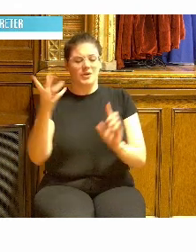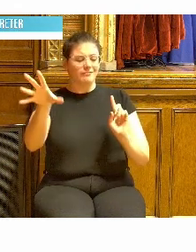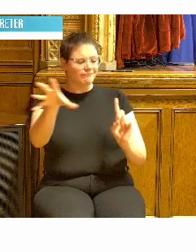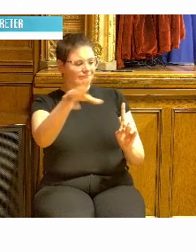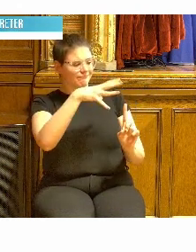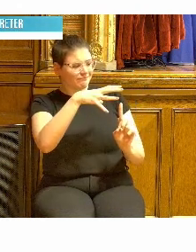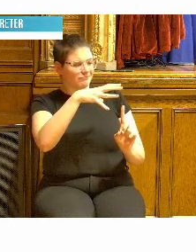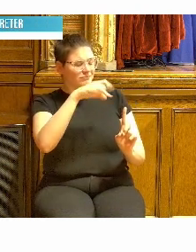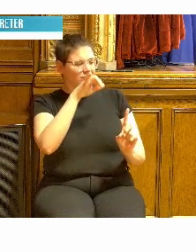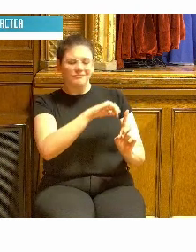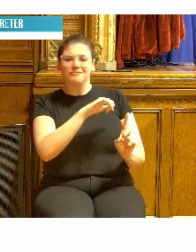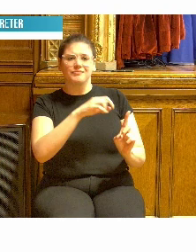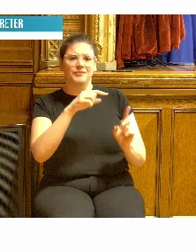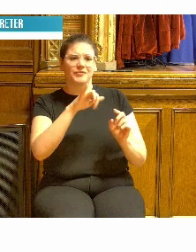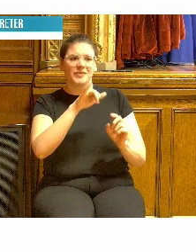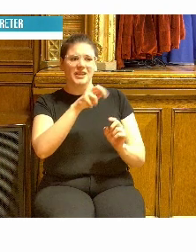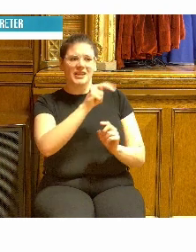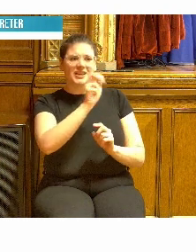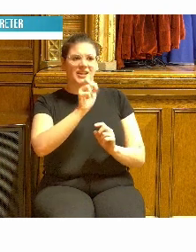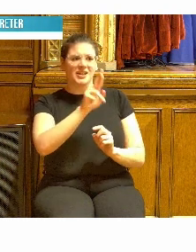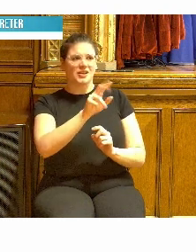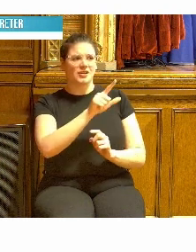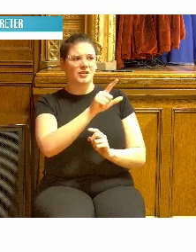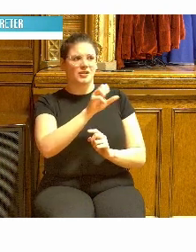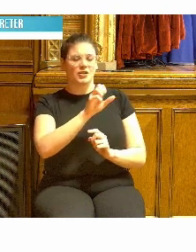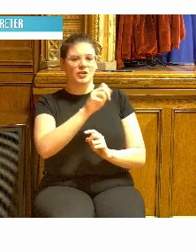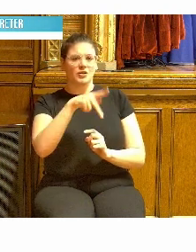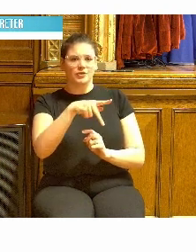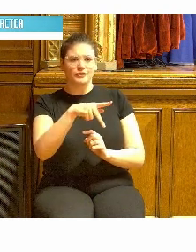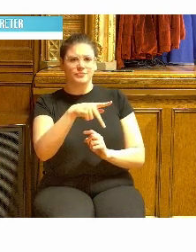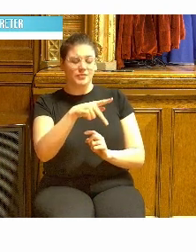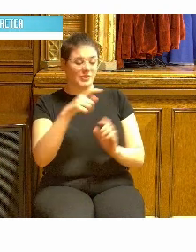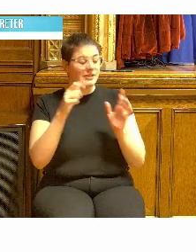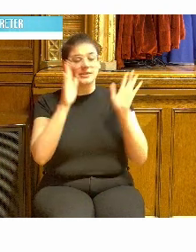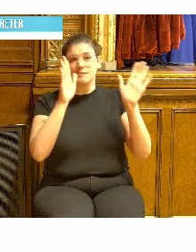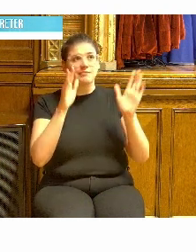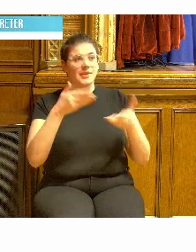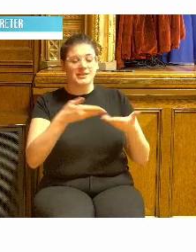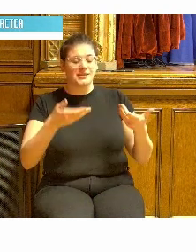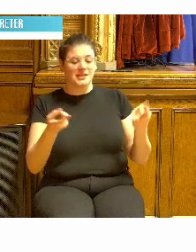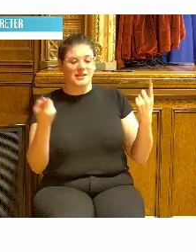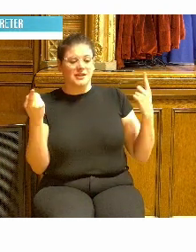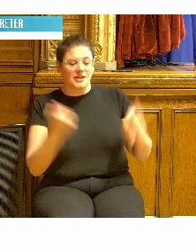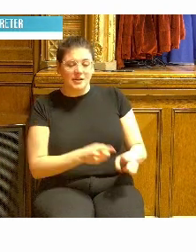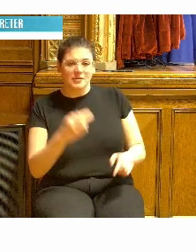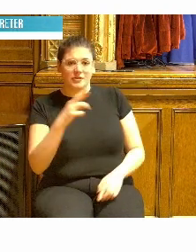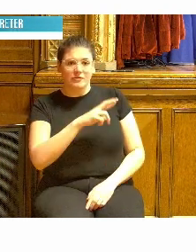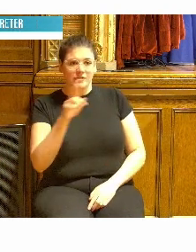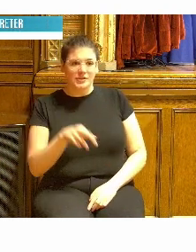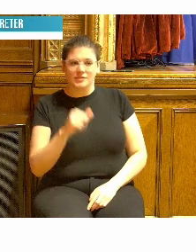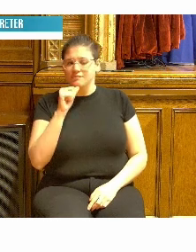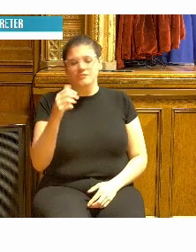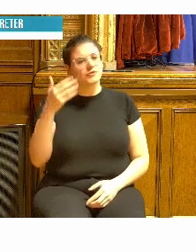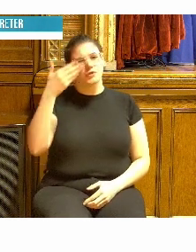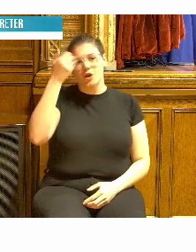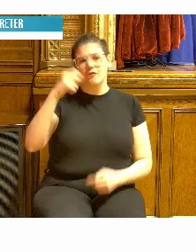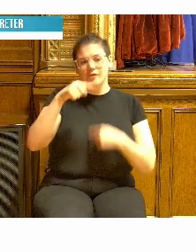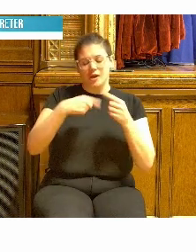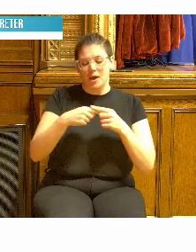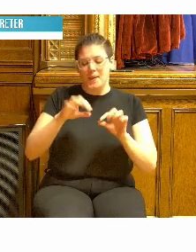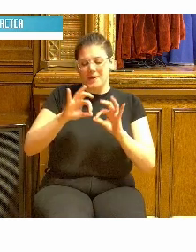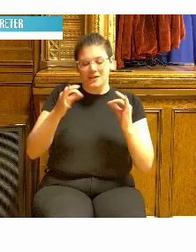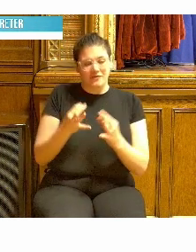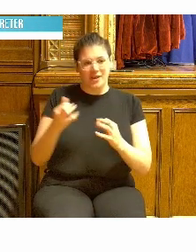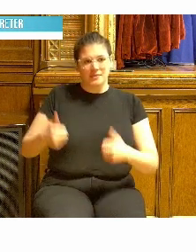beacon of the great thing that's happening in Rochester. Don't forget about the families that have been there and lived there right next to it. I'm done. Thank you. Thank